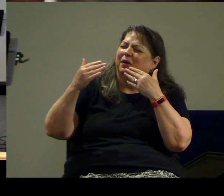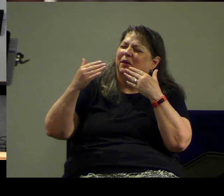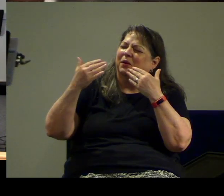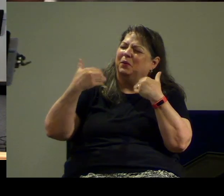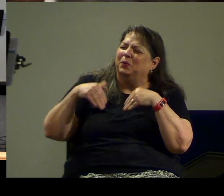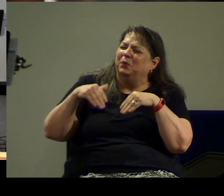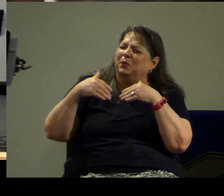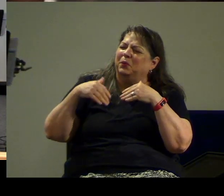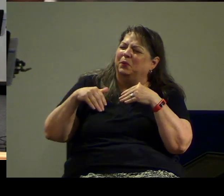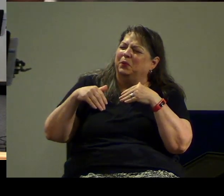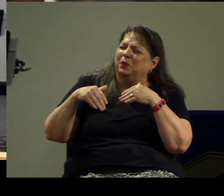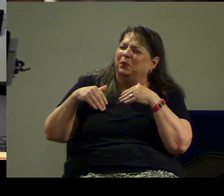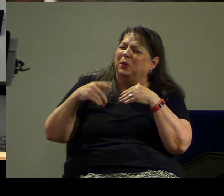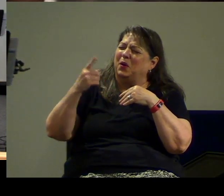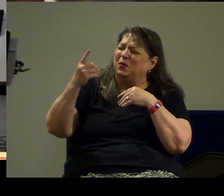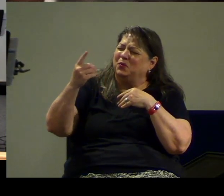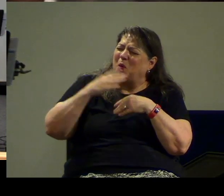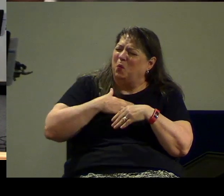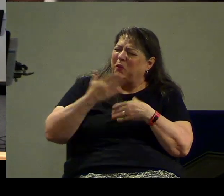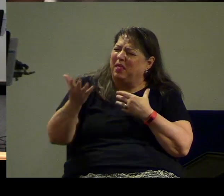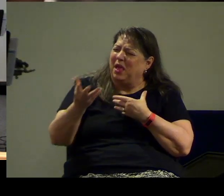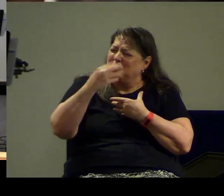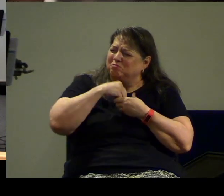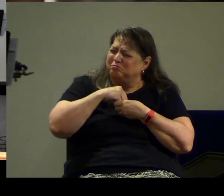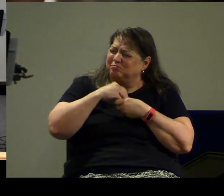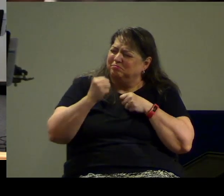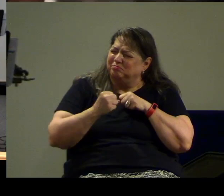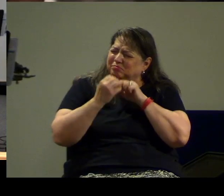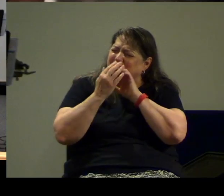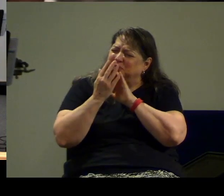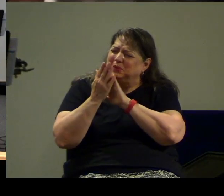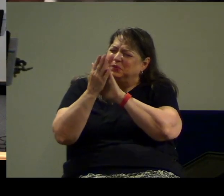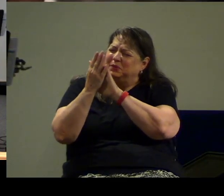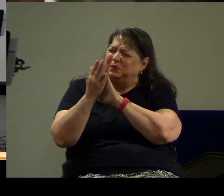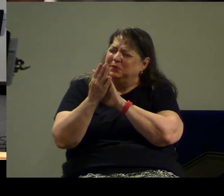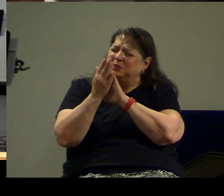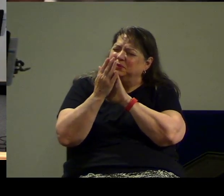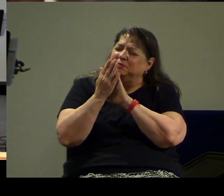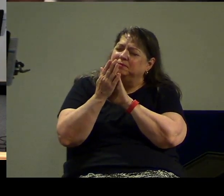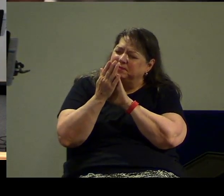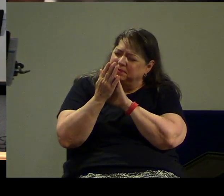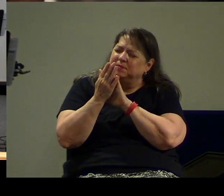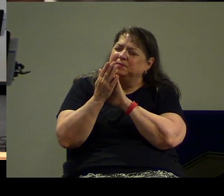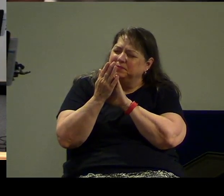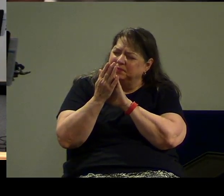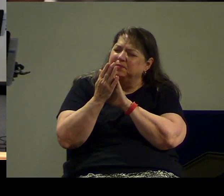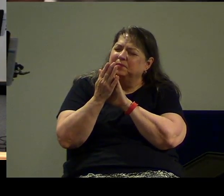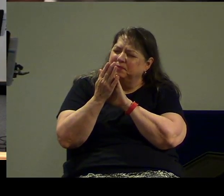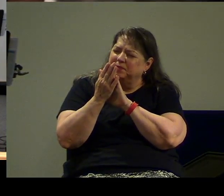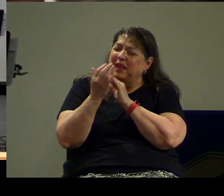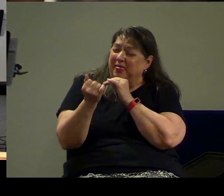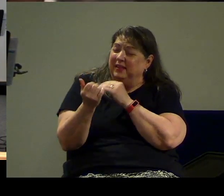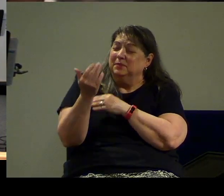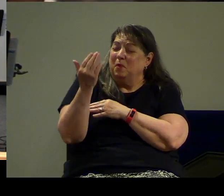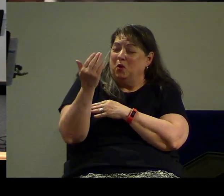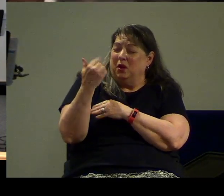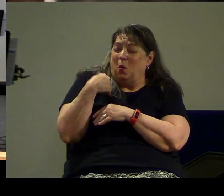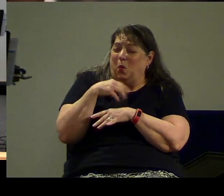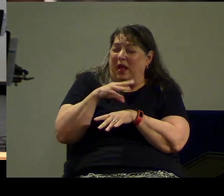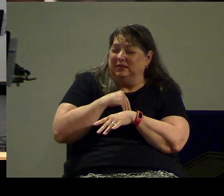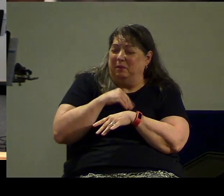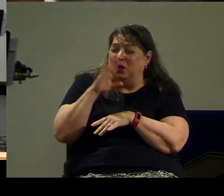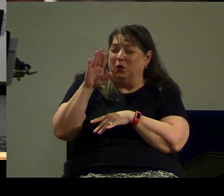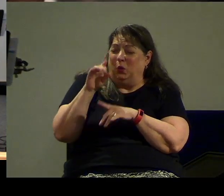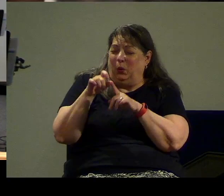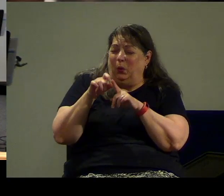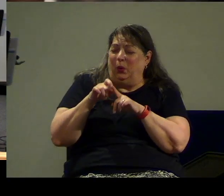that you come into our presence. And this morning, Lord, we believe your words that say where two or